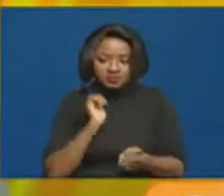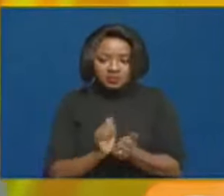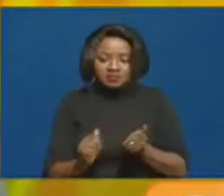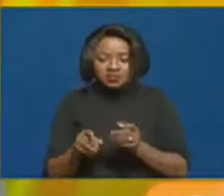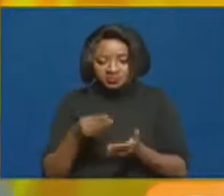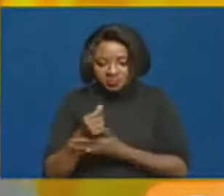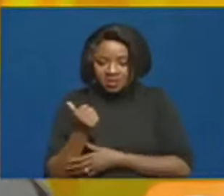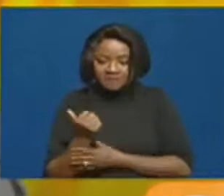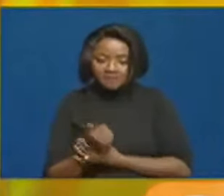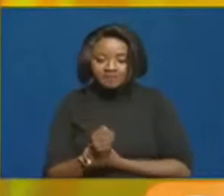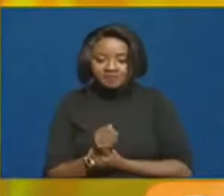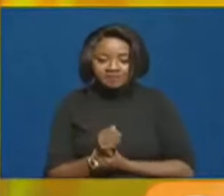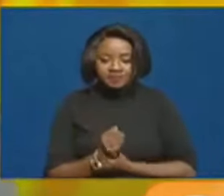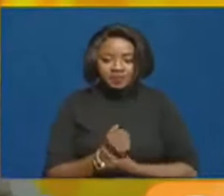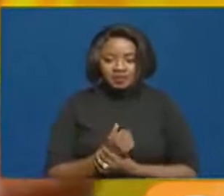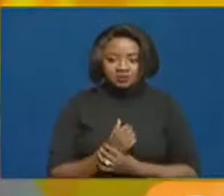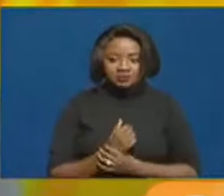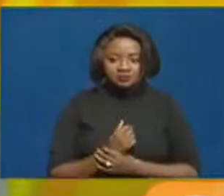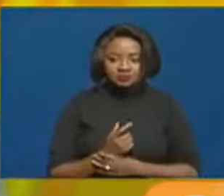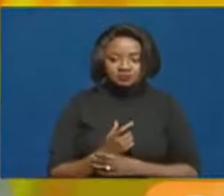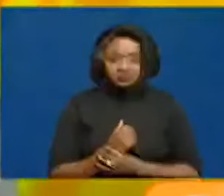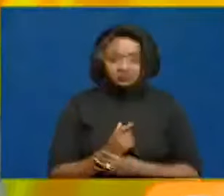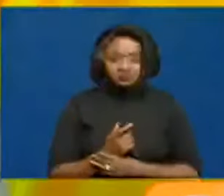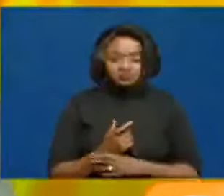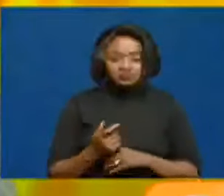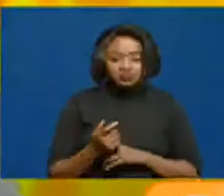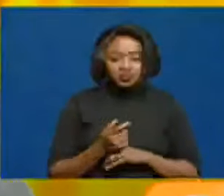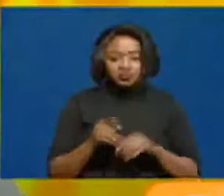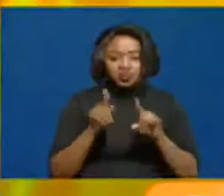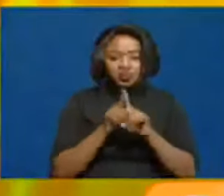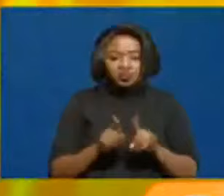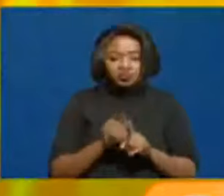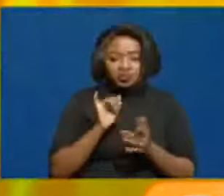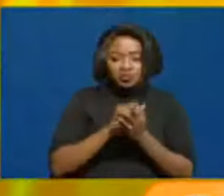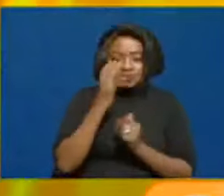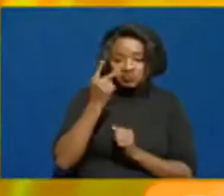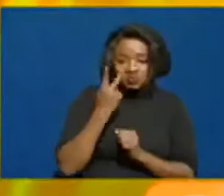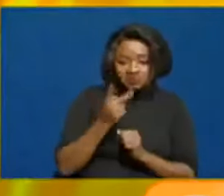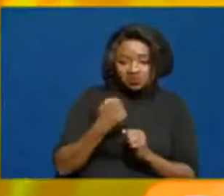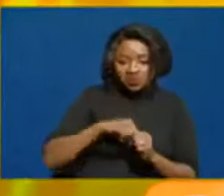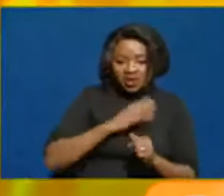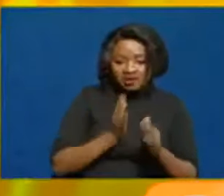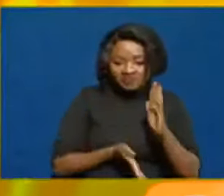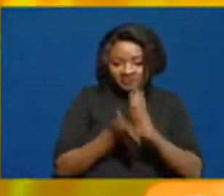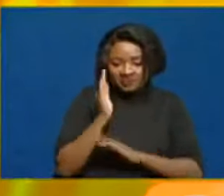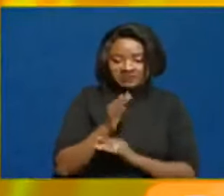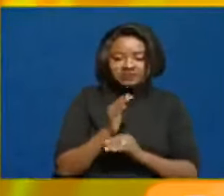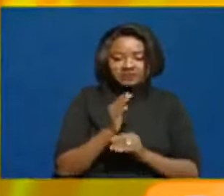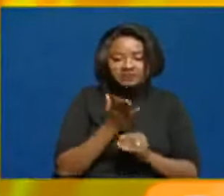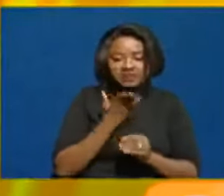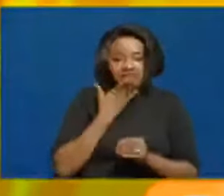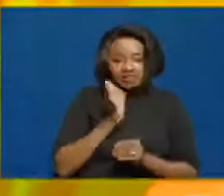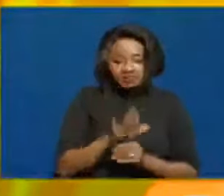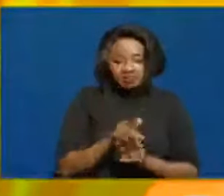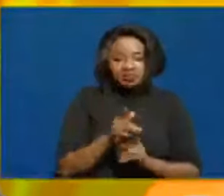the enough facilities for quick response. And that's why I say that we have the rapid response initiative in NEMA, okay. So that way we respond very fast